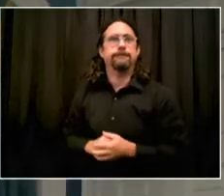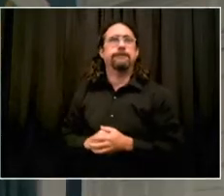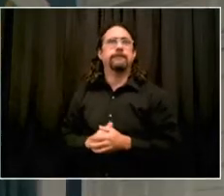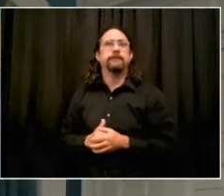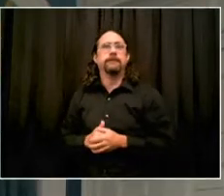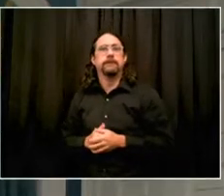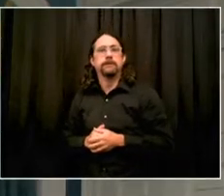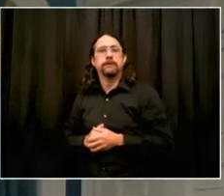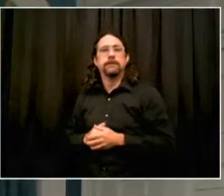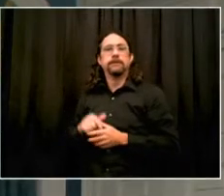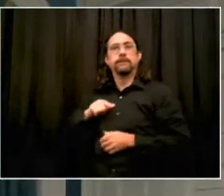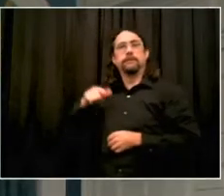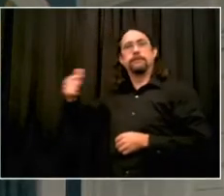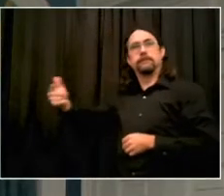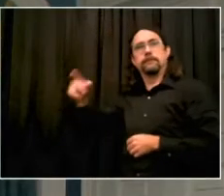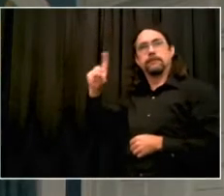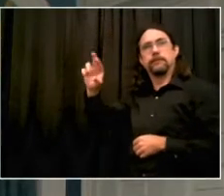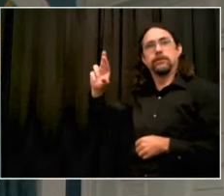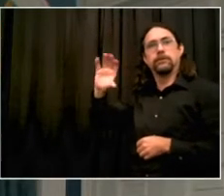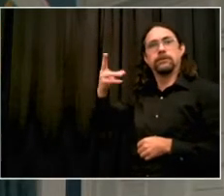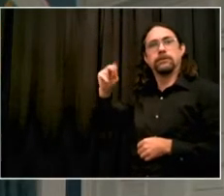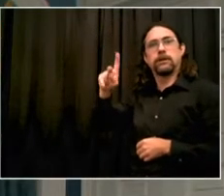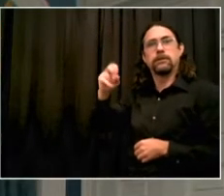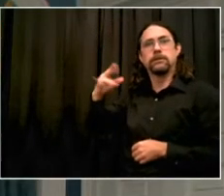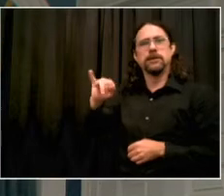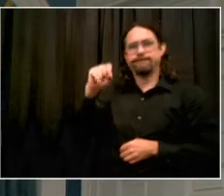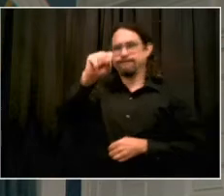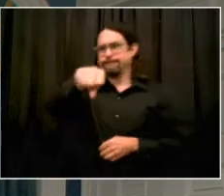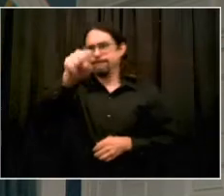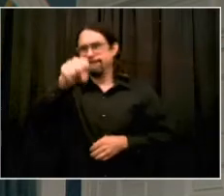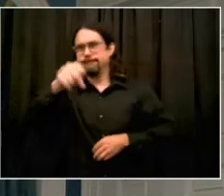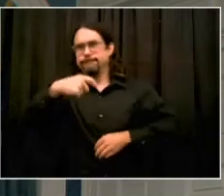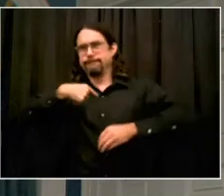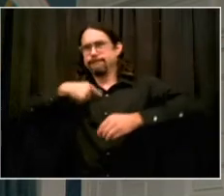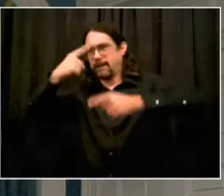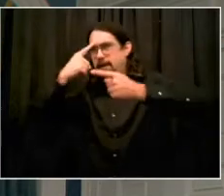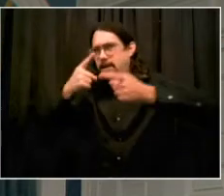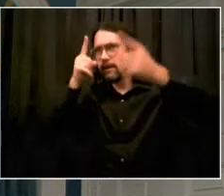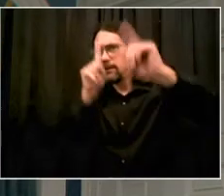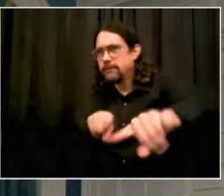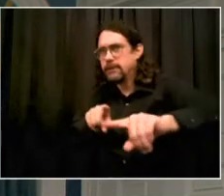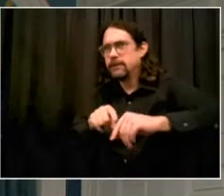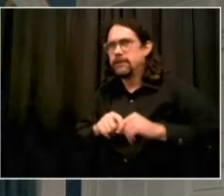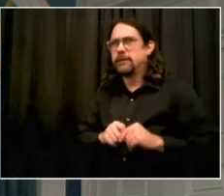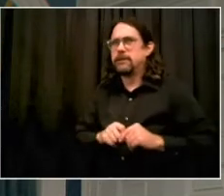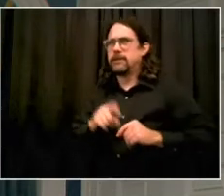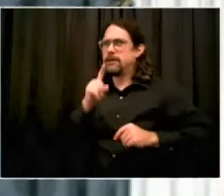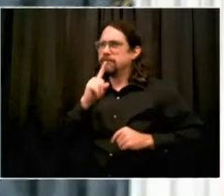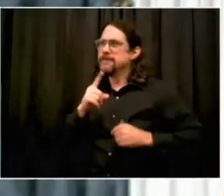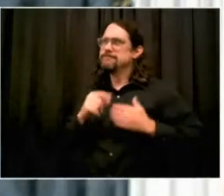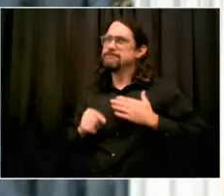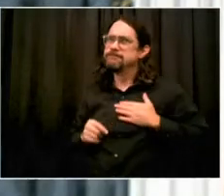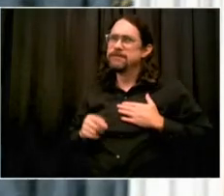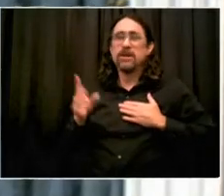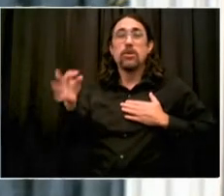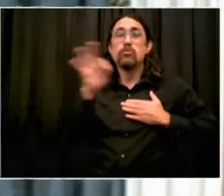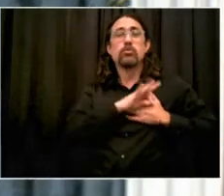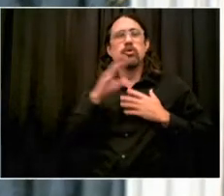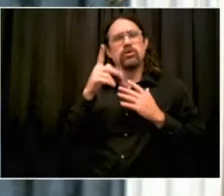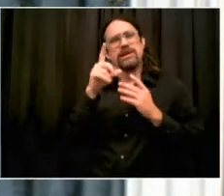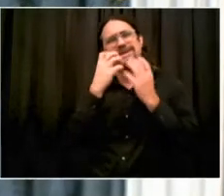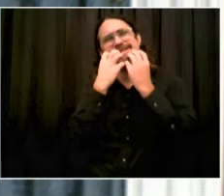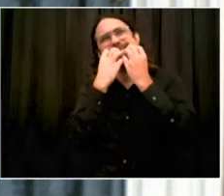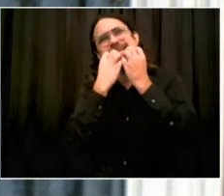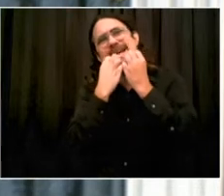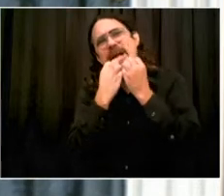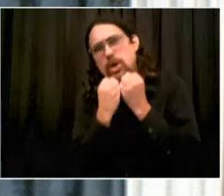one of making sure that we are bringing to bear all of the modalities we have to help them and to get them into treatment. Those are